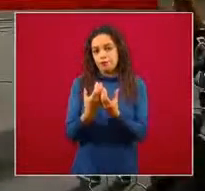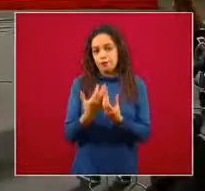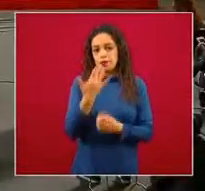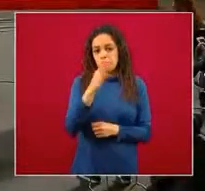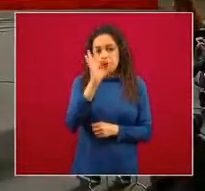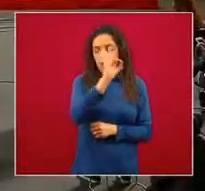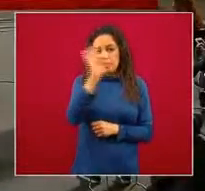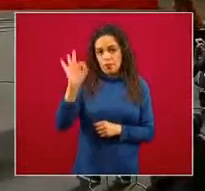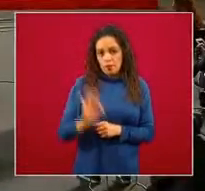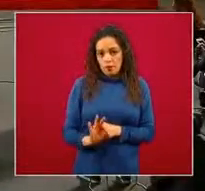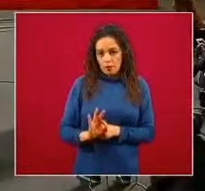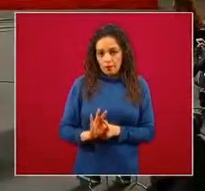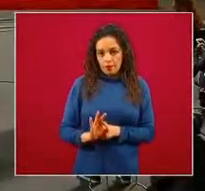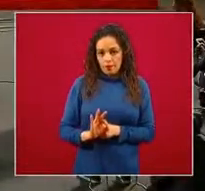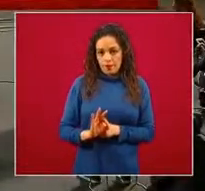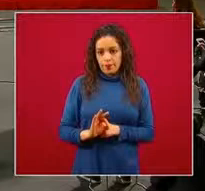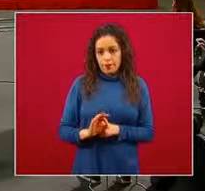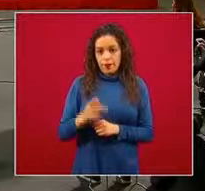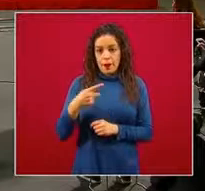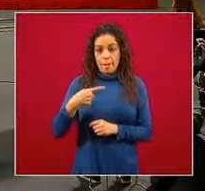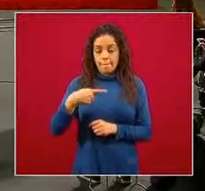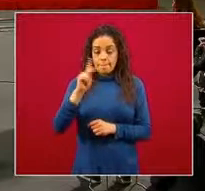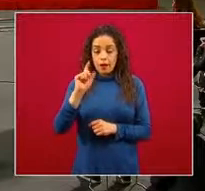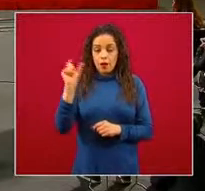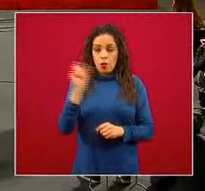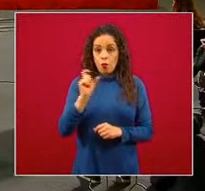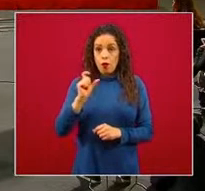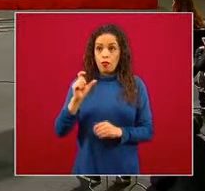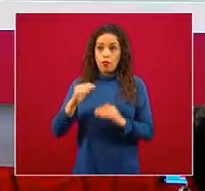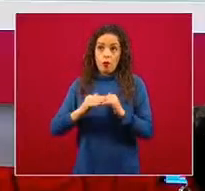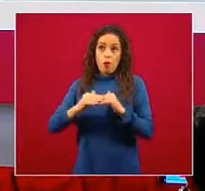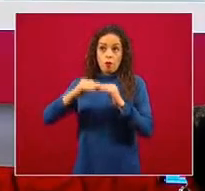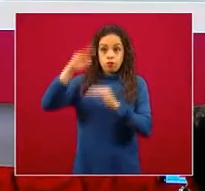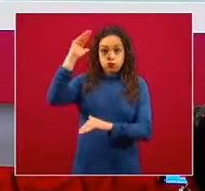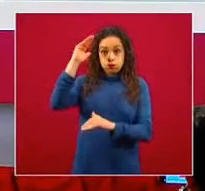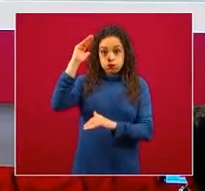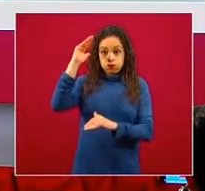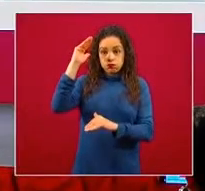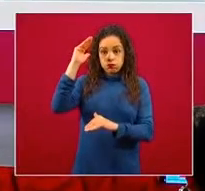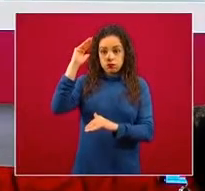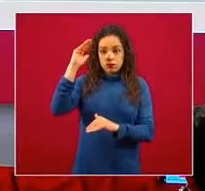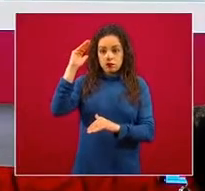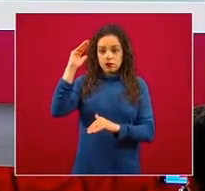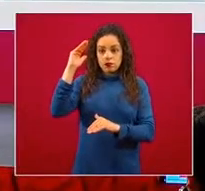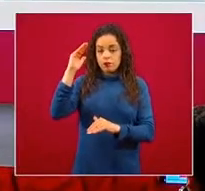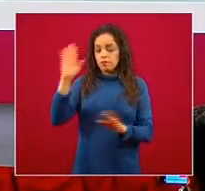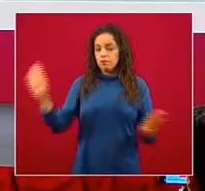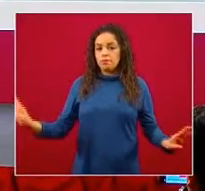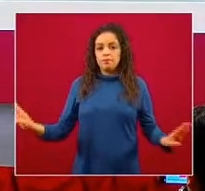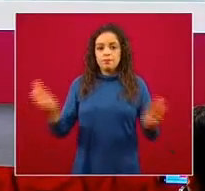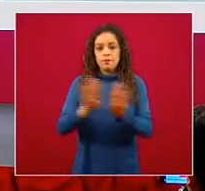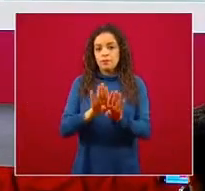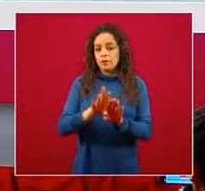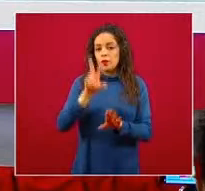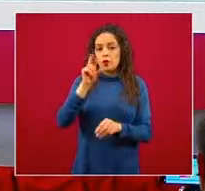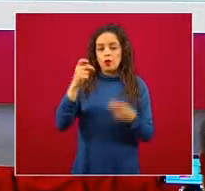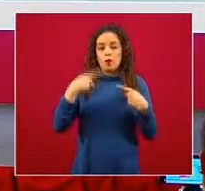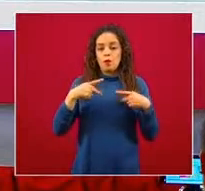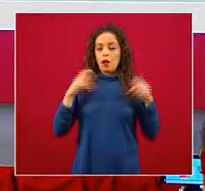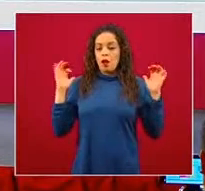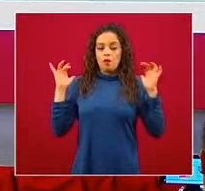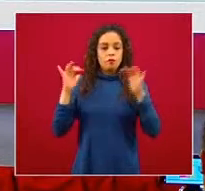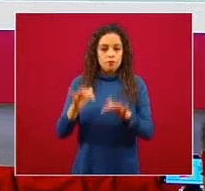Stadiums will also reach that very same level, but at the high level